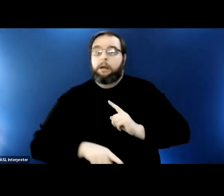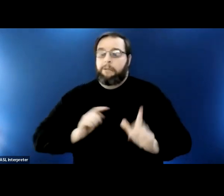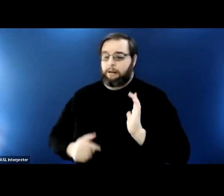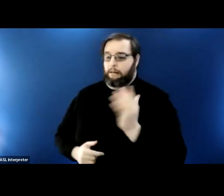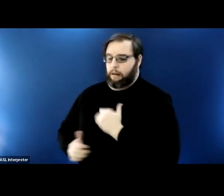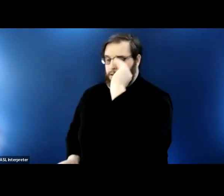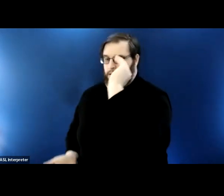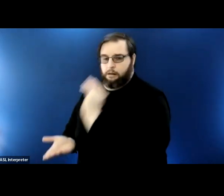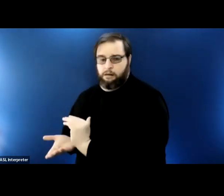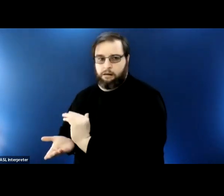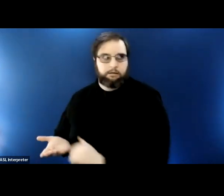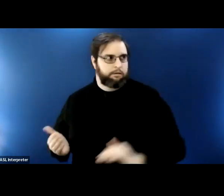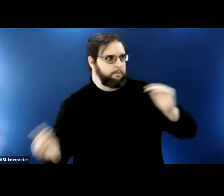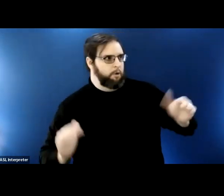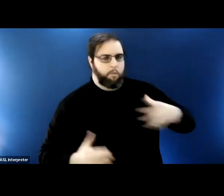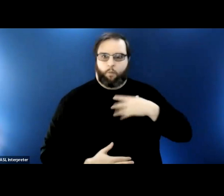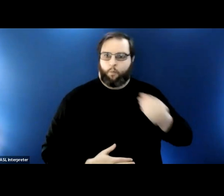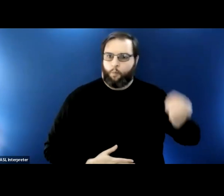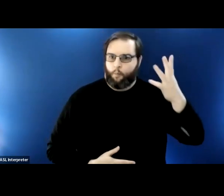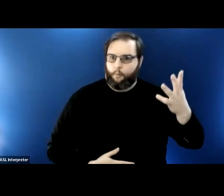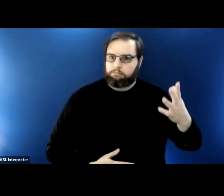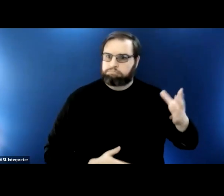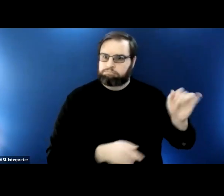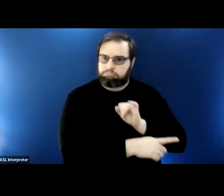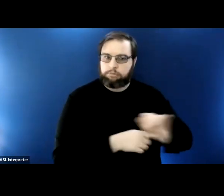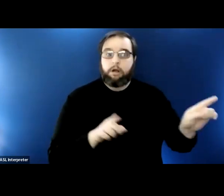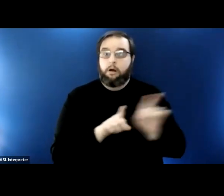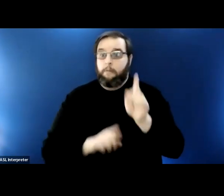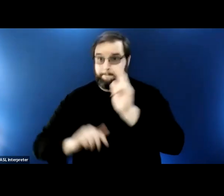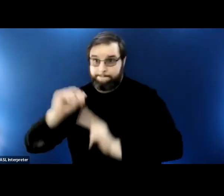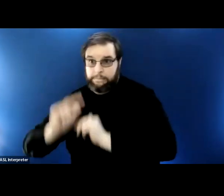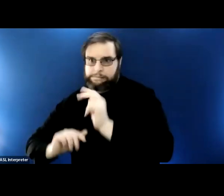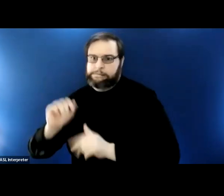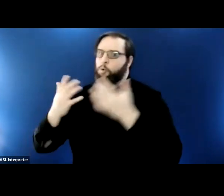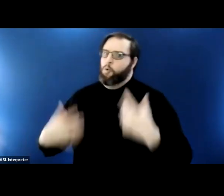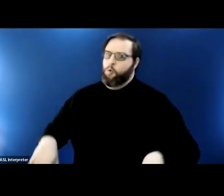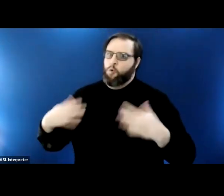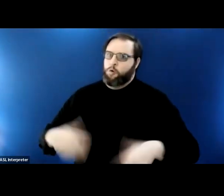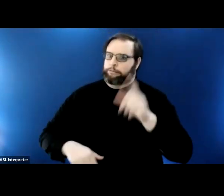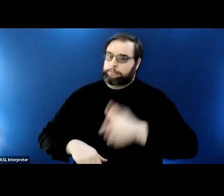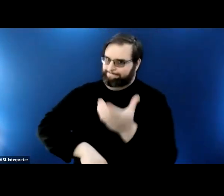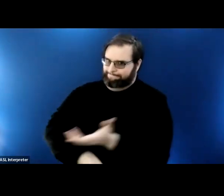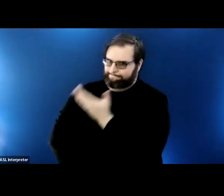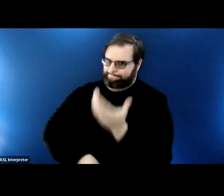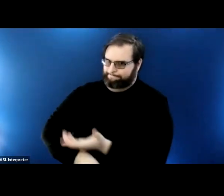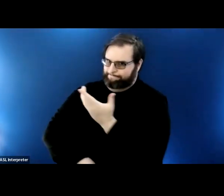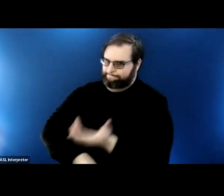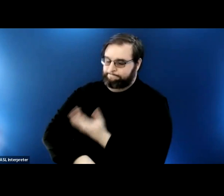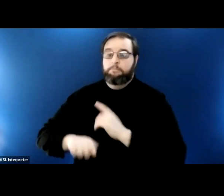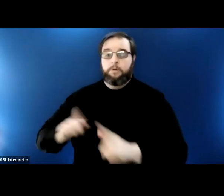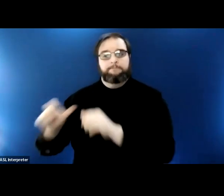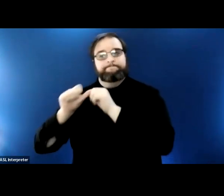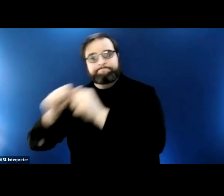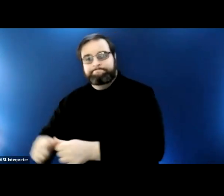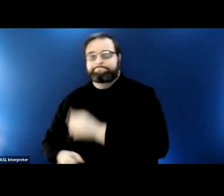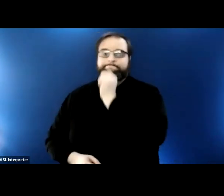white institutions, and our historic buildings are in desperate need of repair. Yet we continue to produce